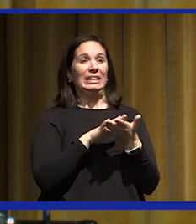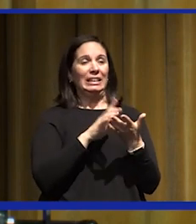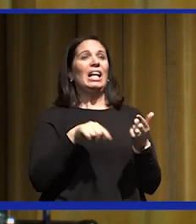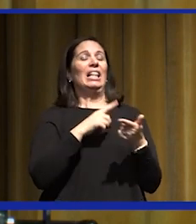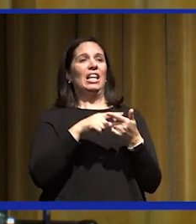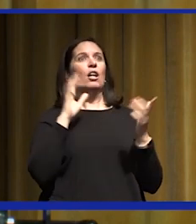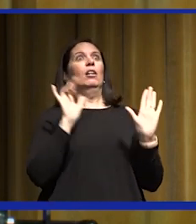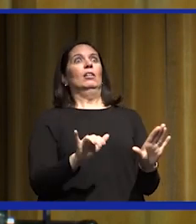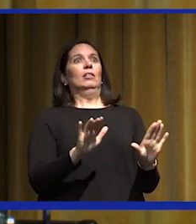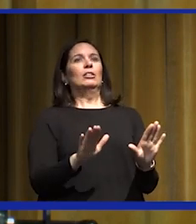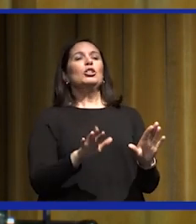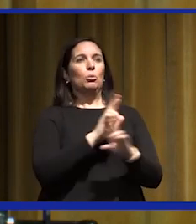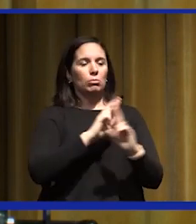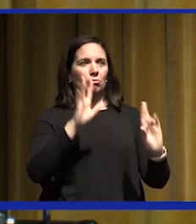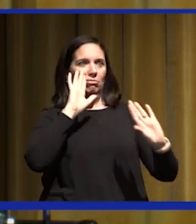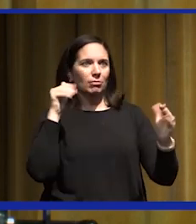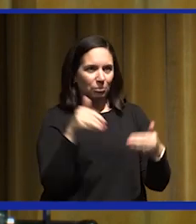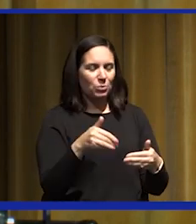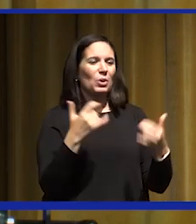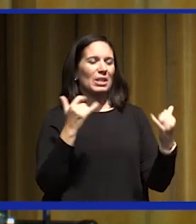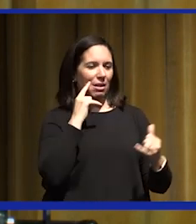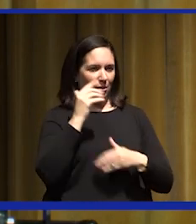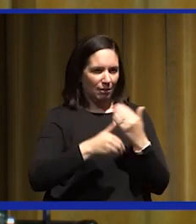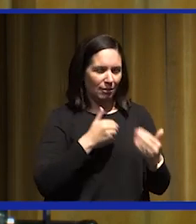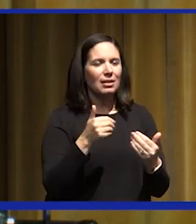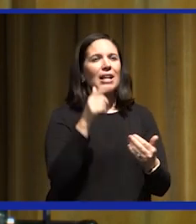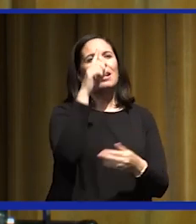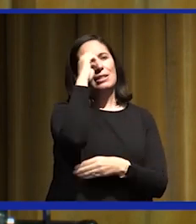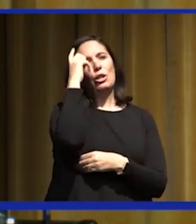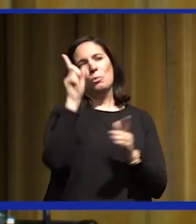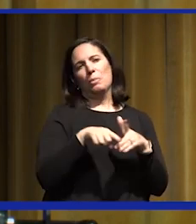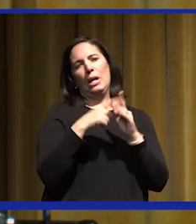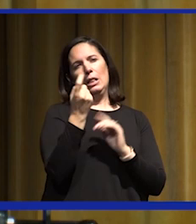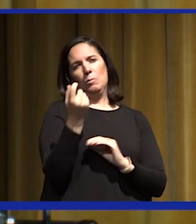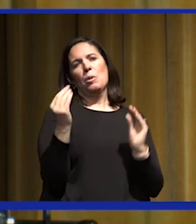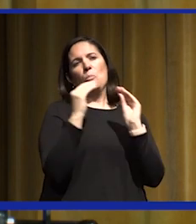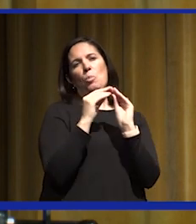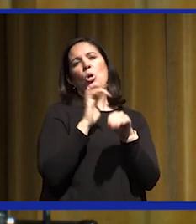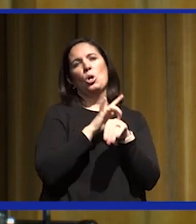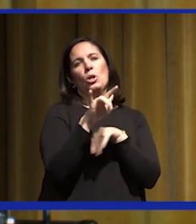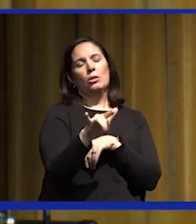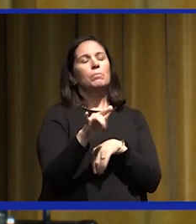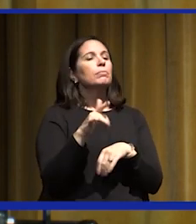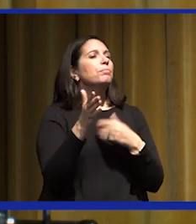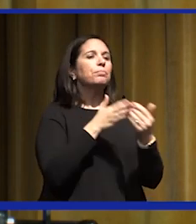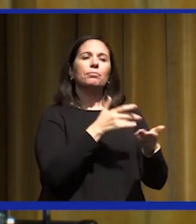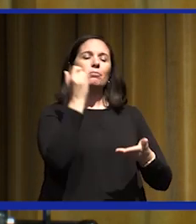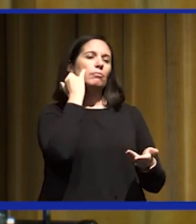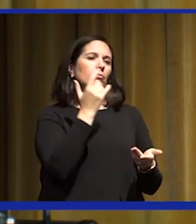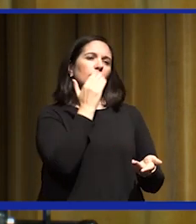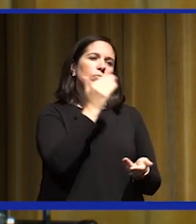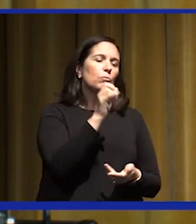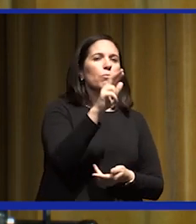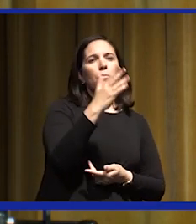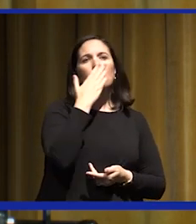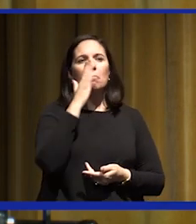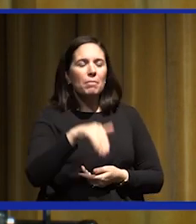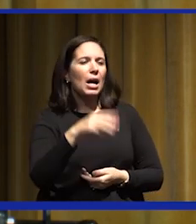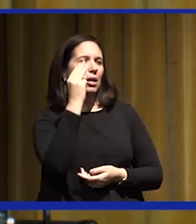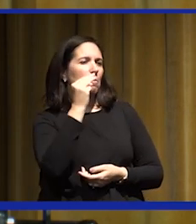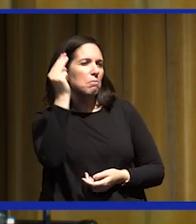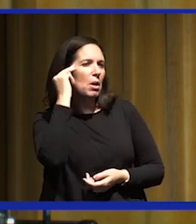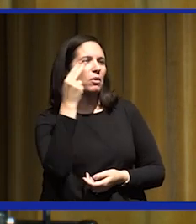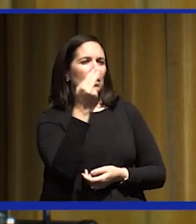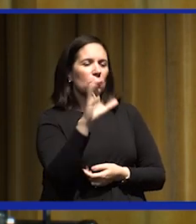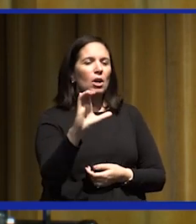and completed all that was required of us, and summer began a little earlier. Regardless if you had good or bad memories of HC, high